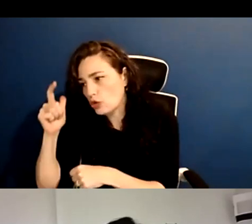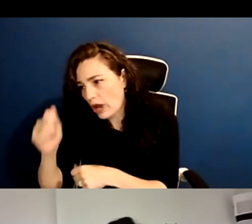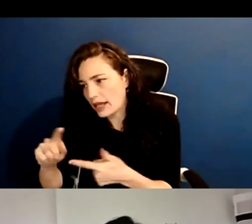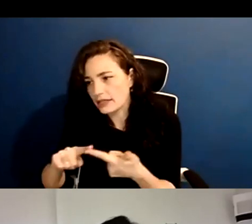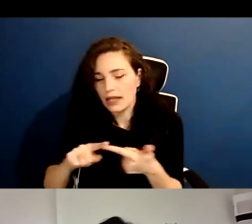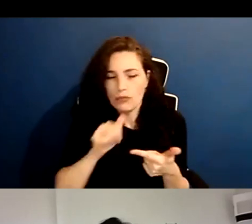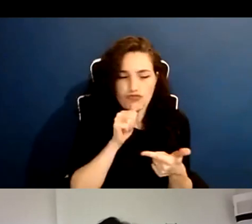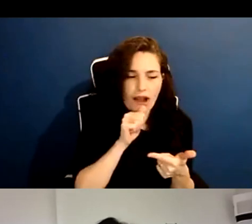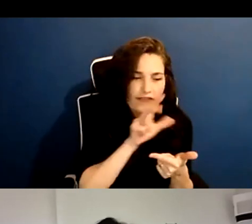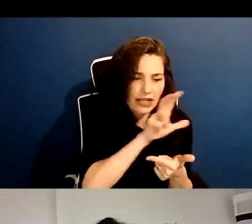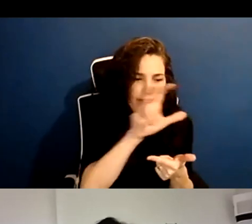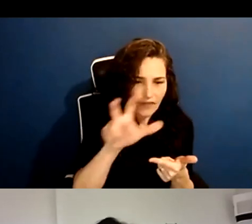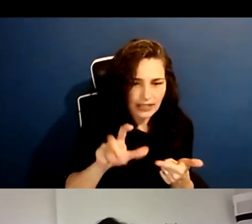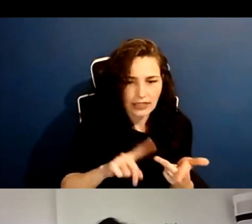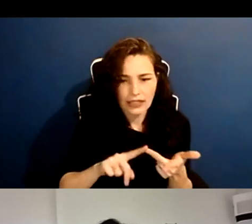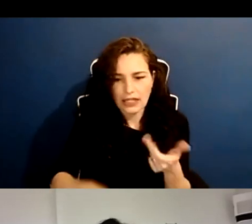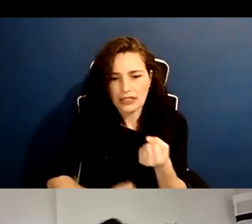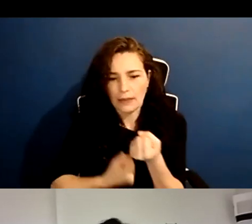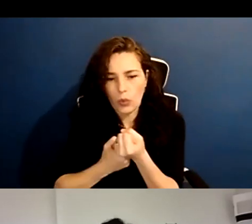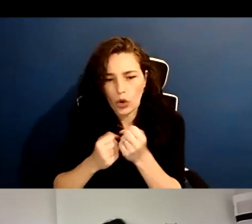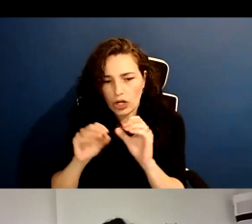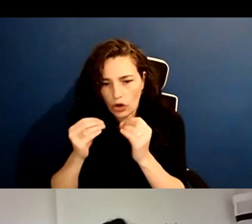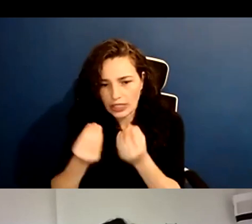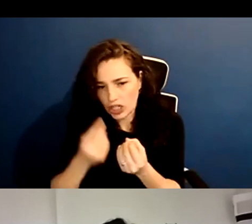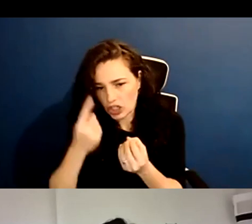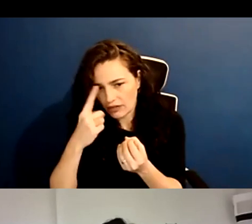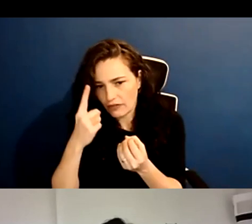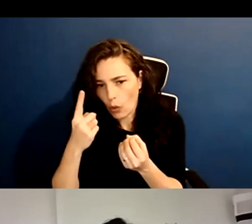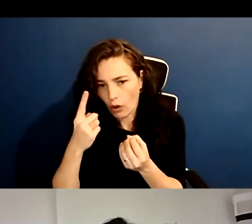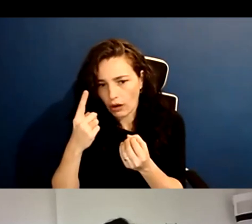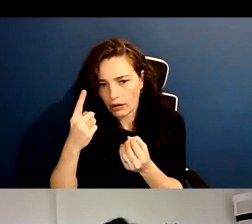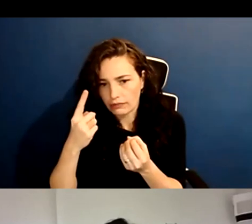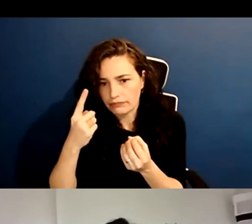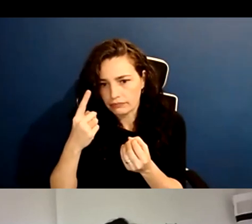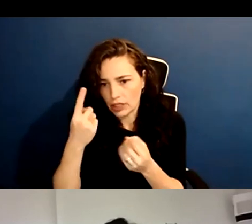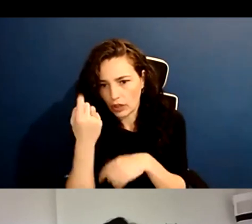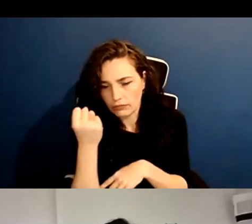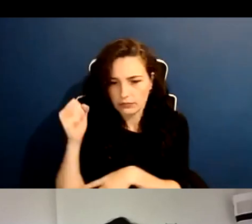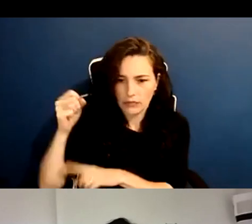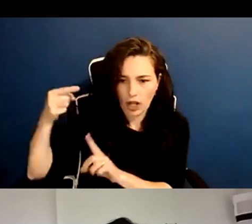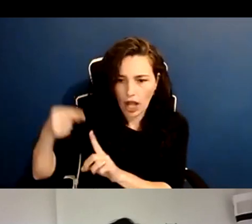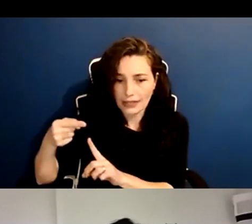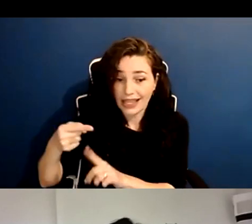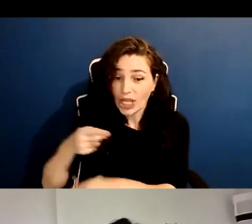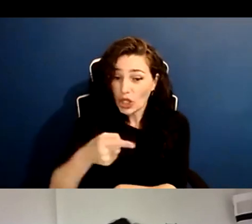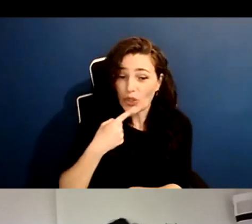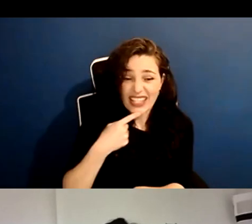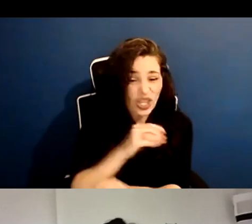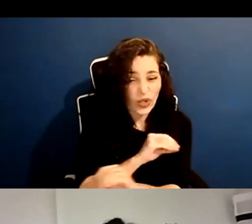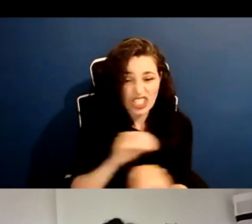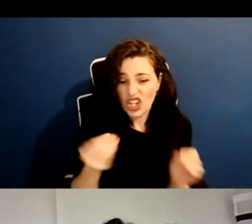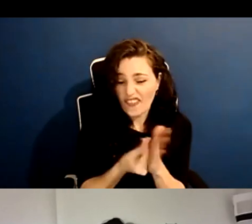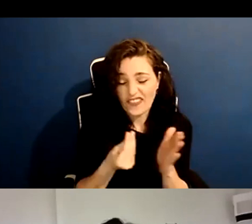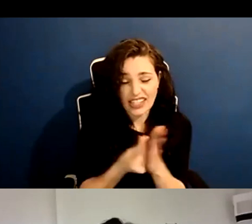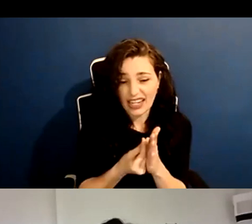supportive organizations for the cause. But there's a stretch where you said there was no funding, but the character and the story was